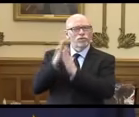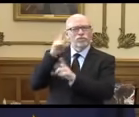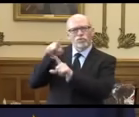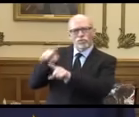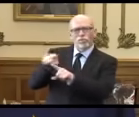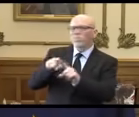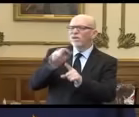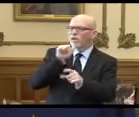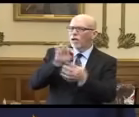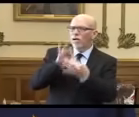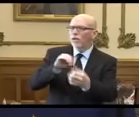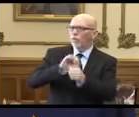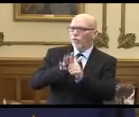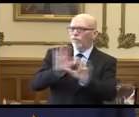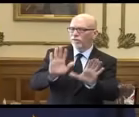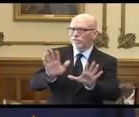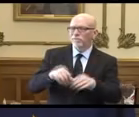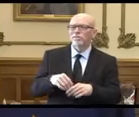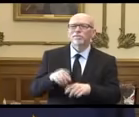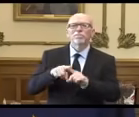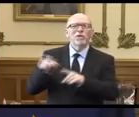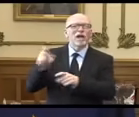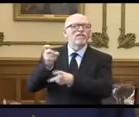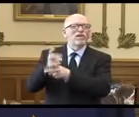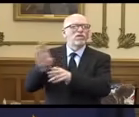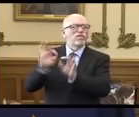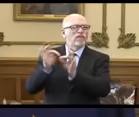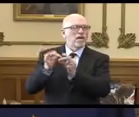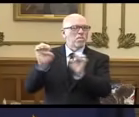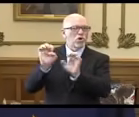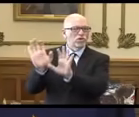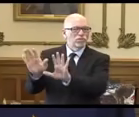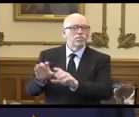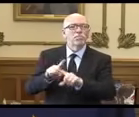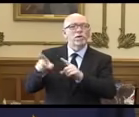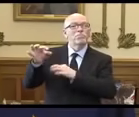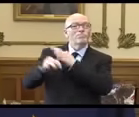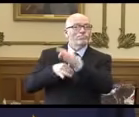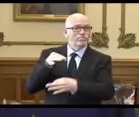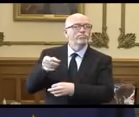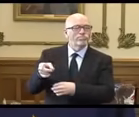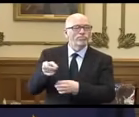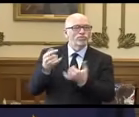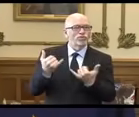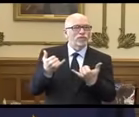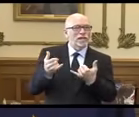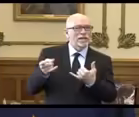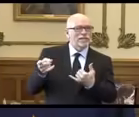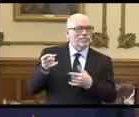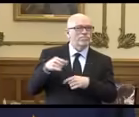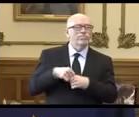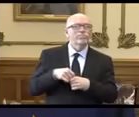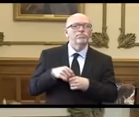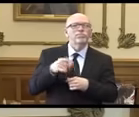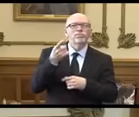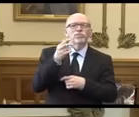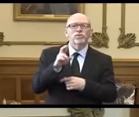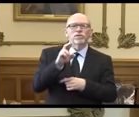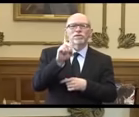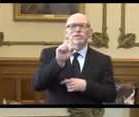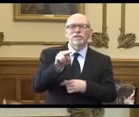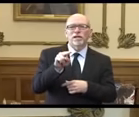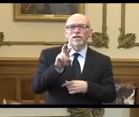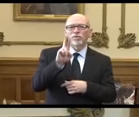it's a non-COVID family emergency that she's tending to, but in her place, filling in for her, is Dr.